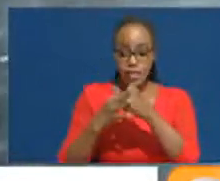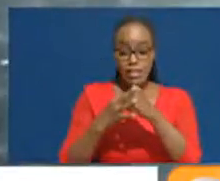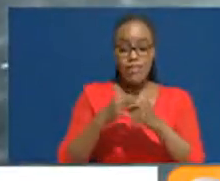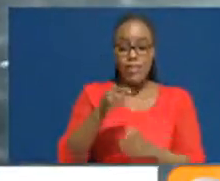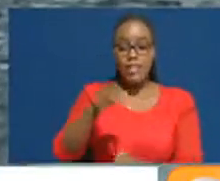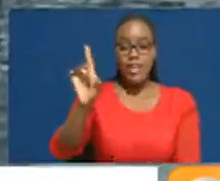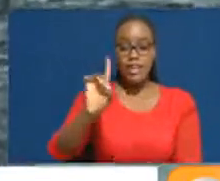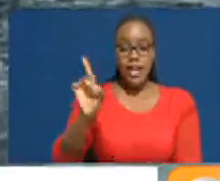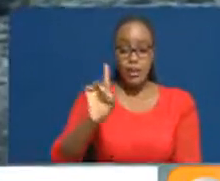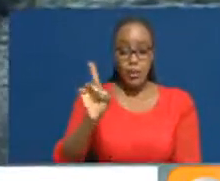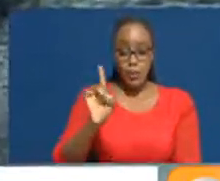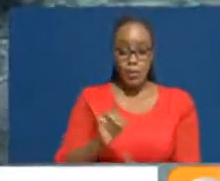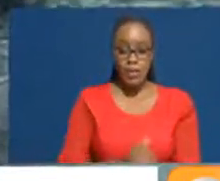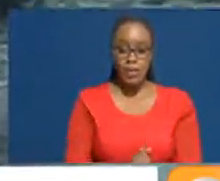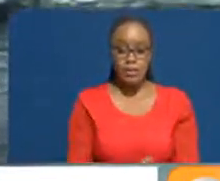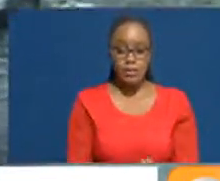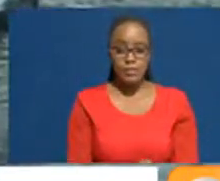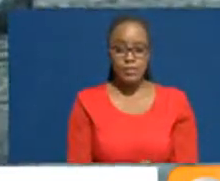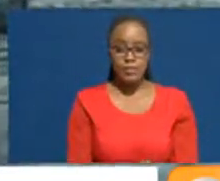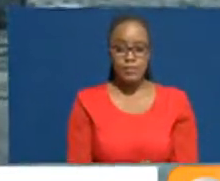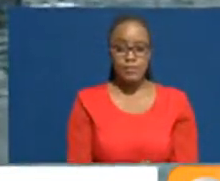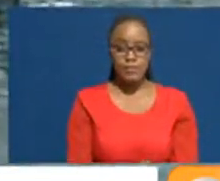Nairobi.